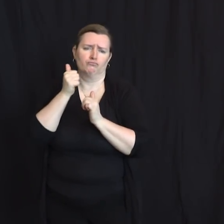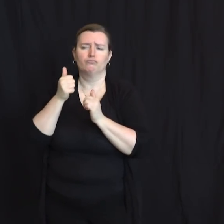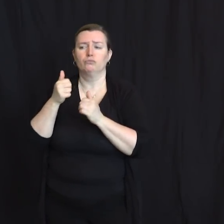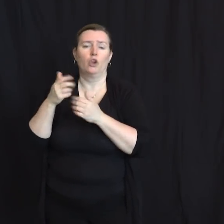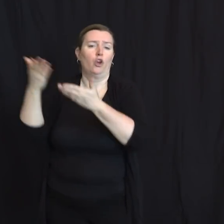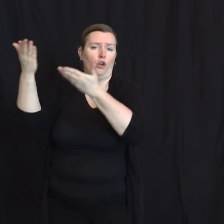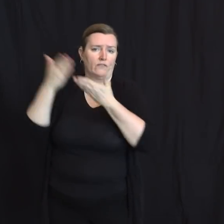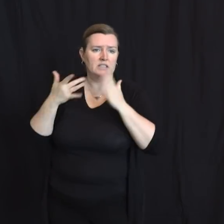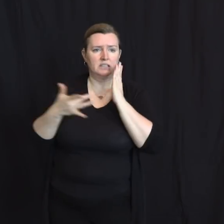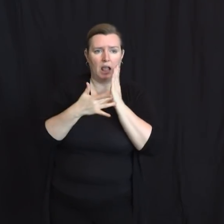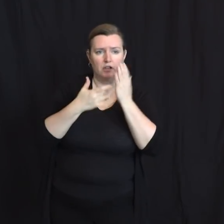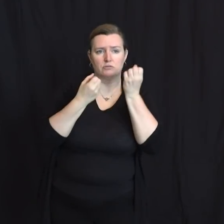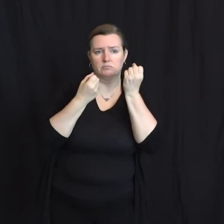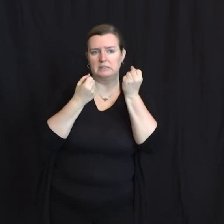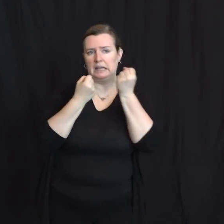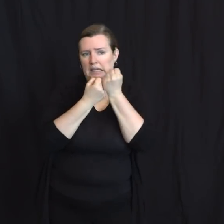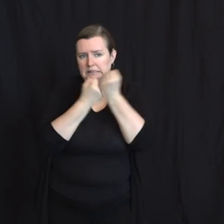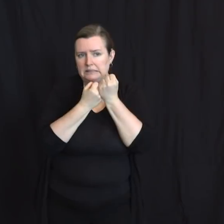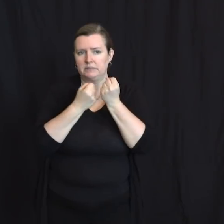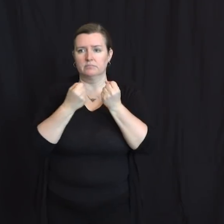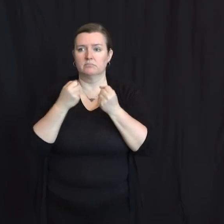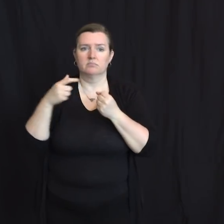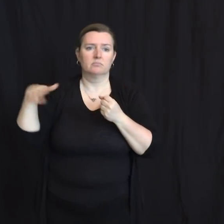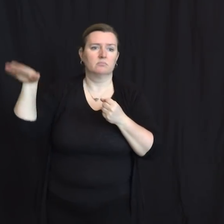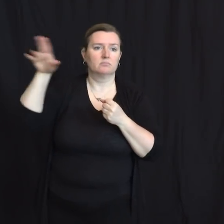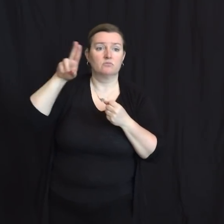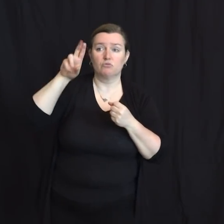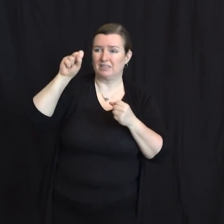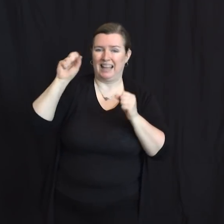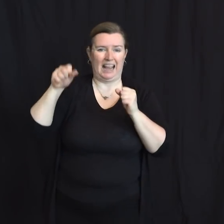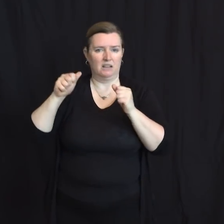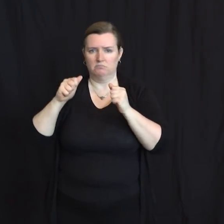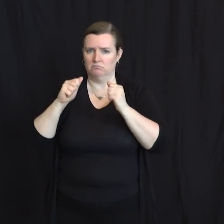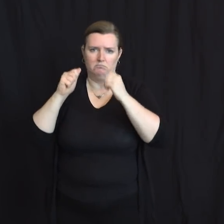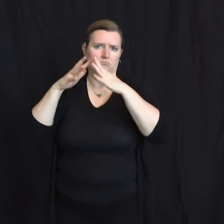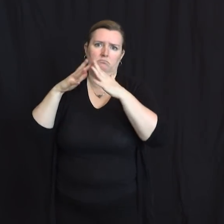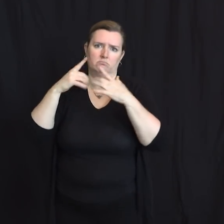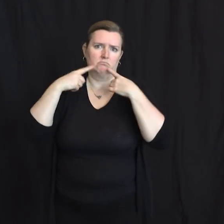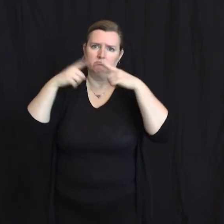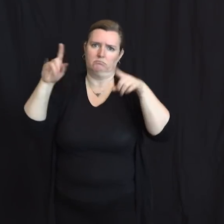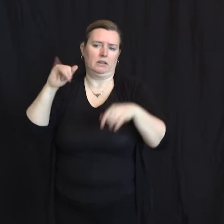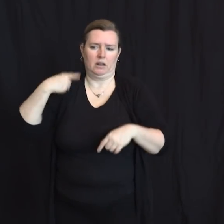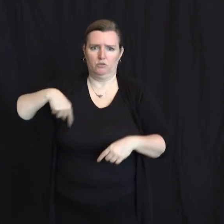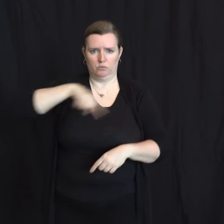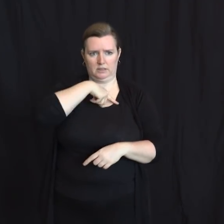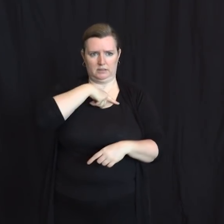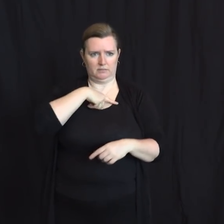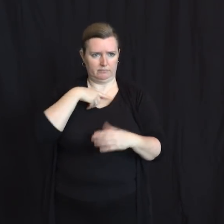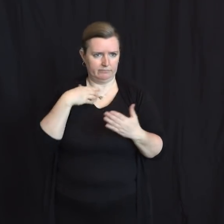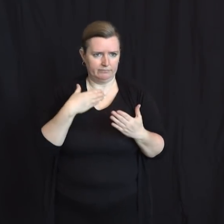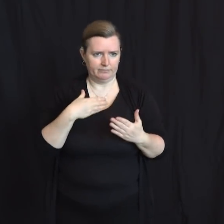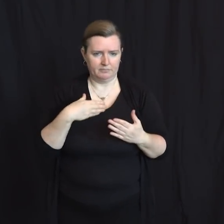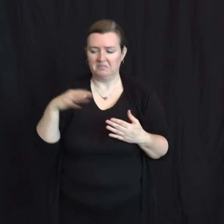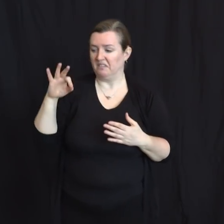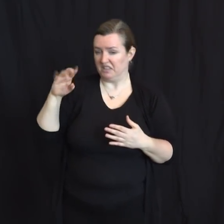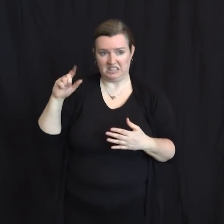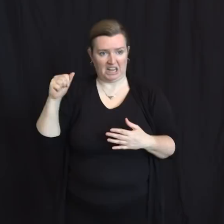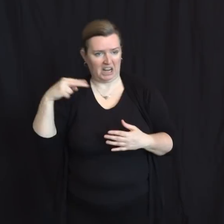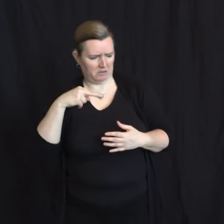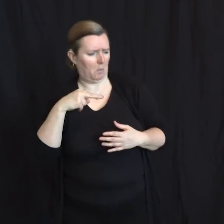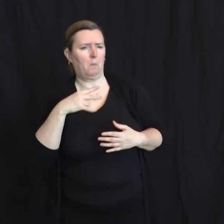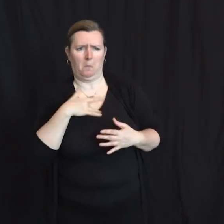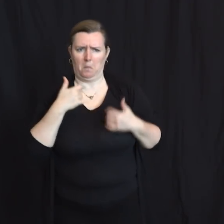in the country haven't been able to set it up successfully. We've been able to set it up successfully, prove that it works. FDA is comfortable with it. Everybody is